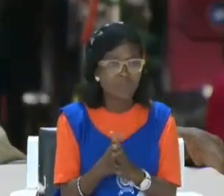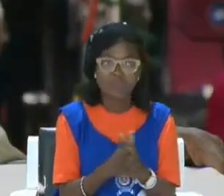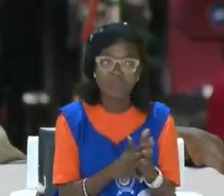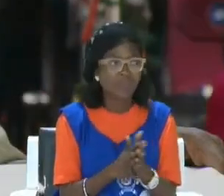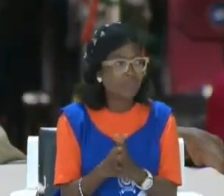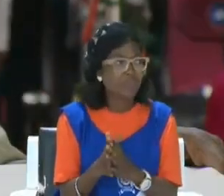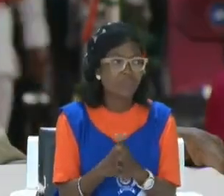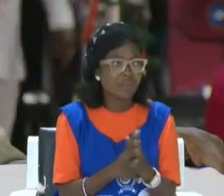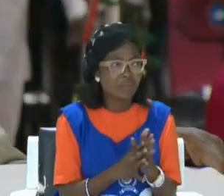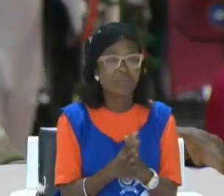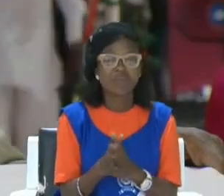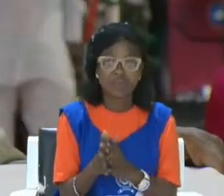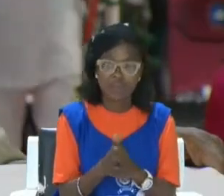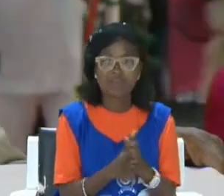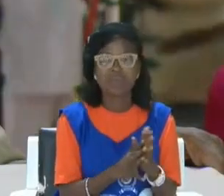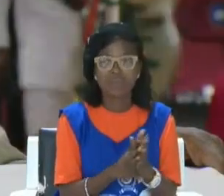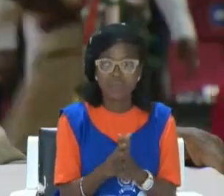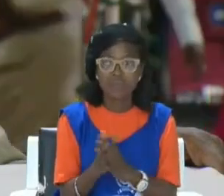Thank you.